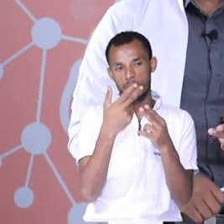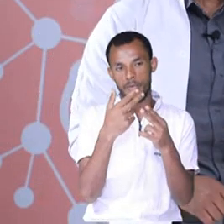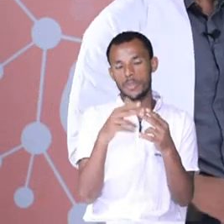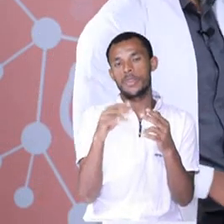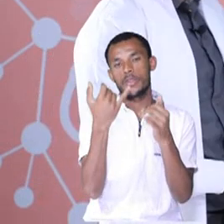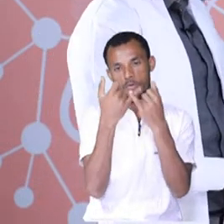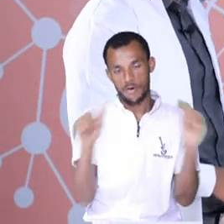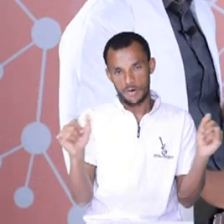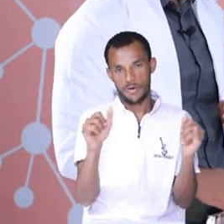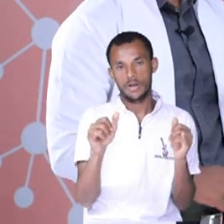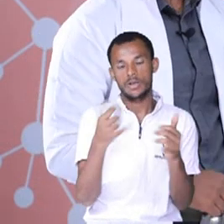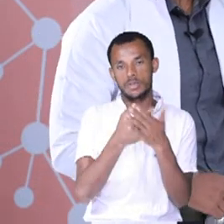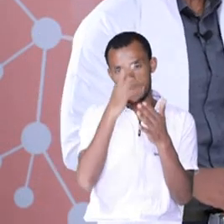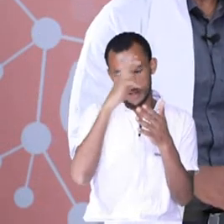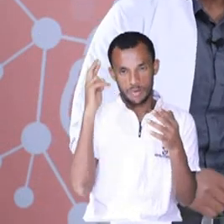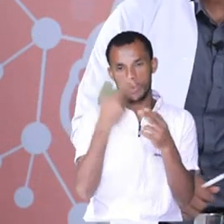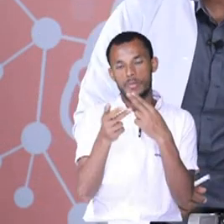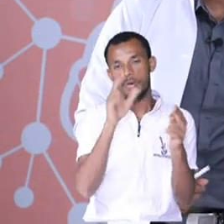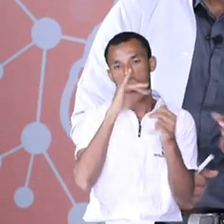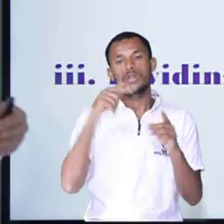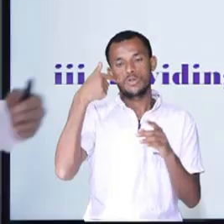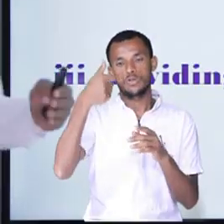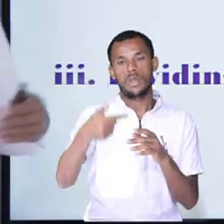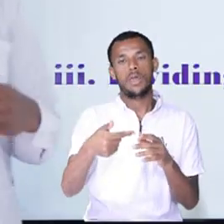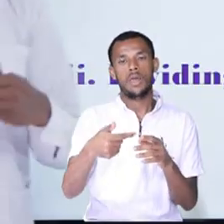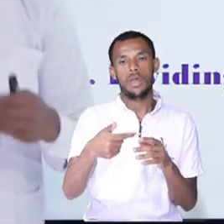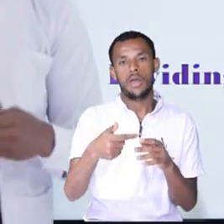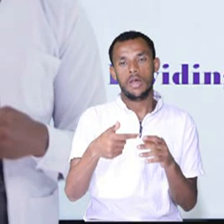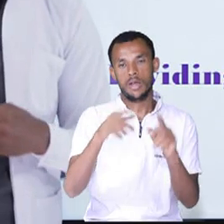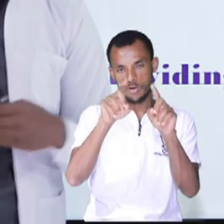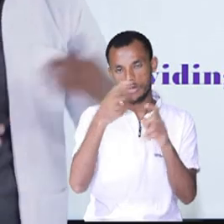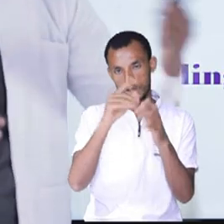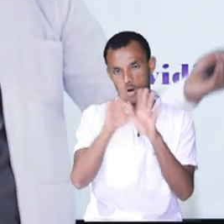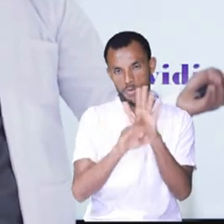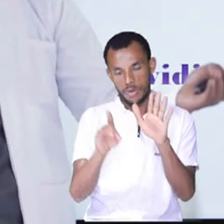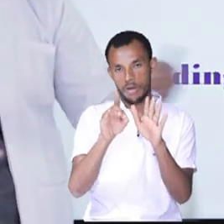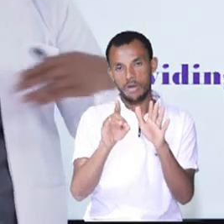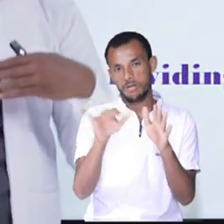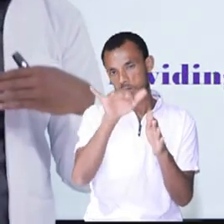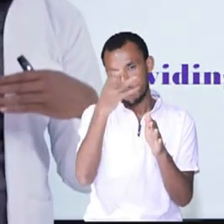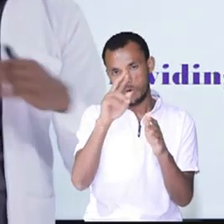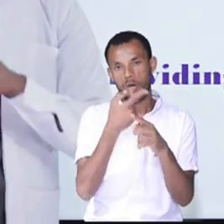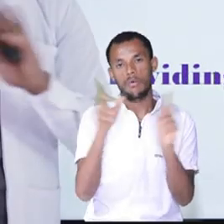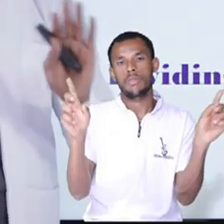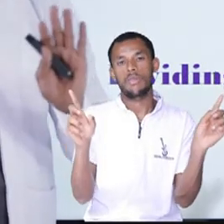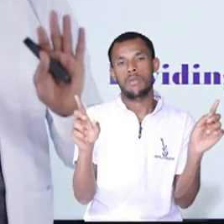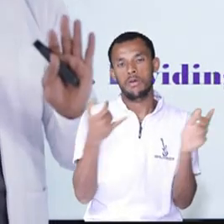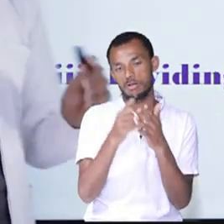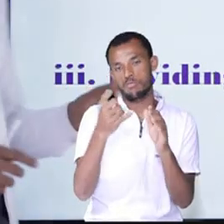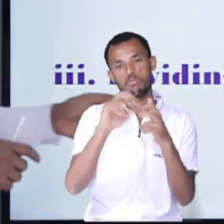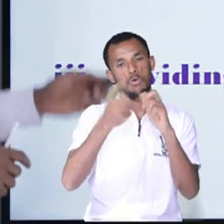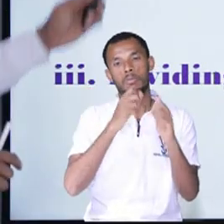dividing fraction. In the case of multiplying and dividing fraction, you don't have to check the denominator is either the same or different. It's